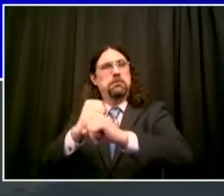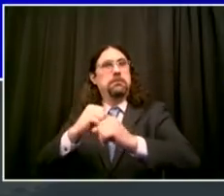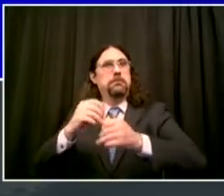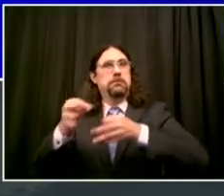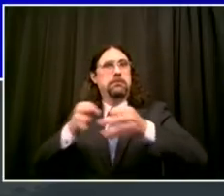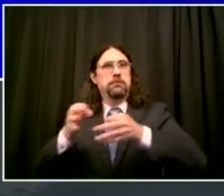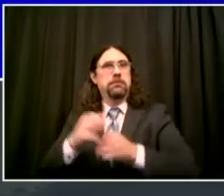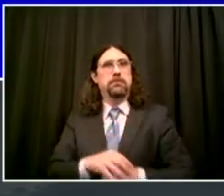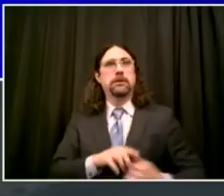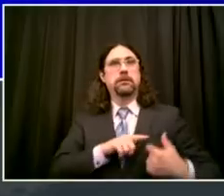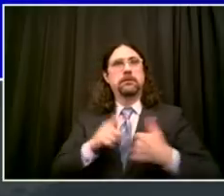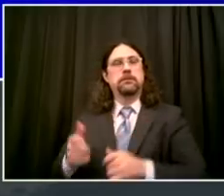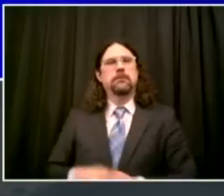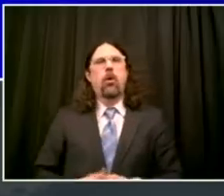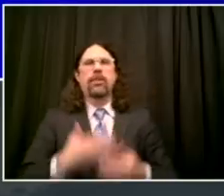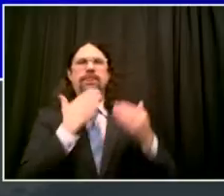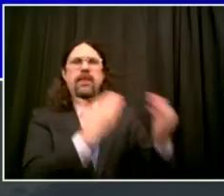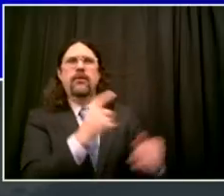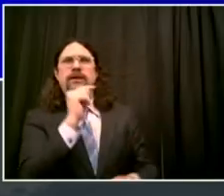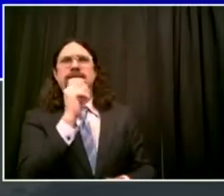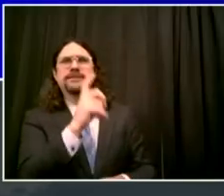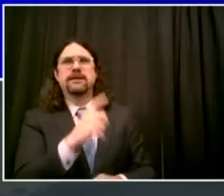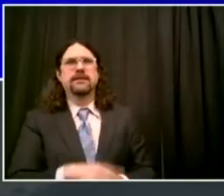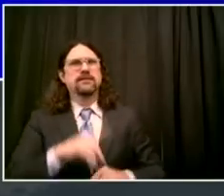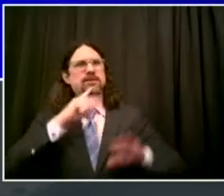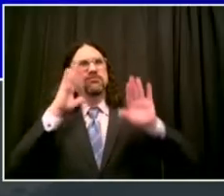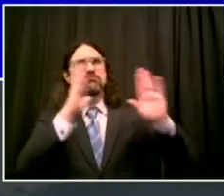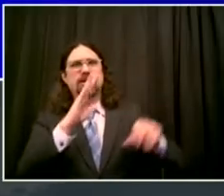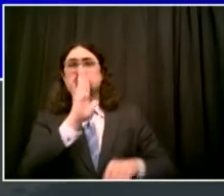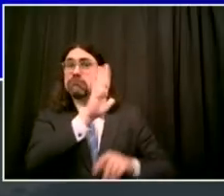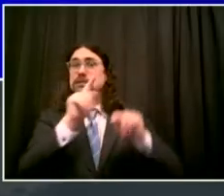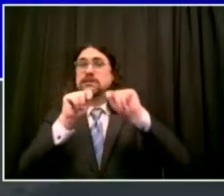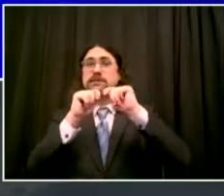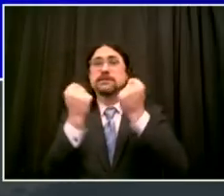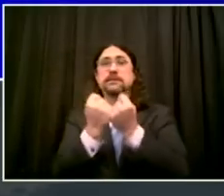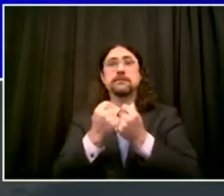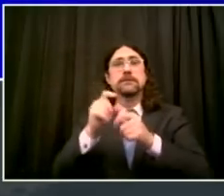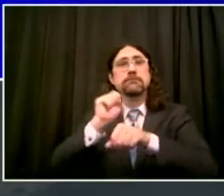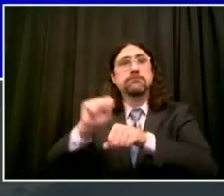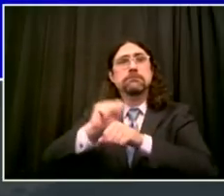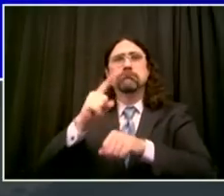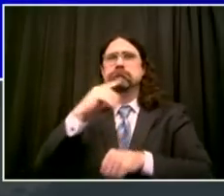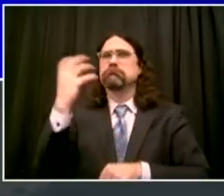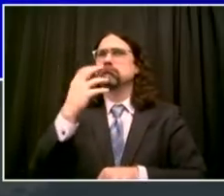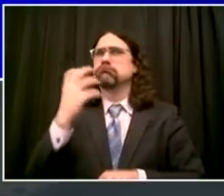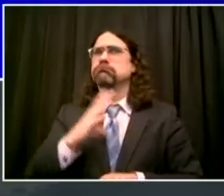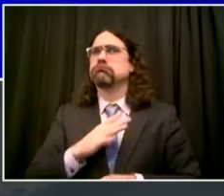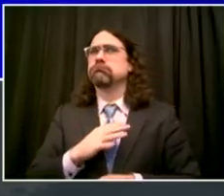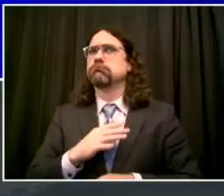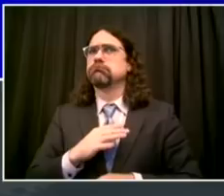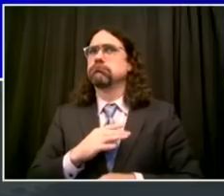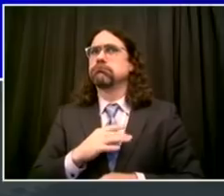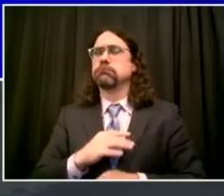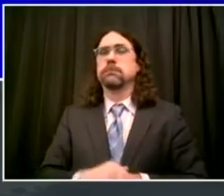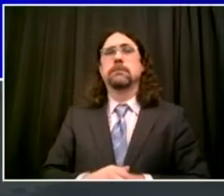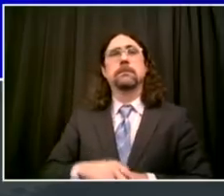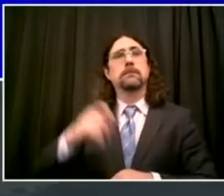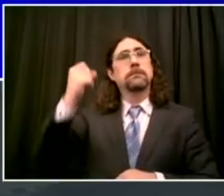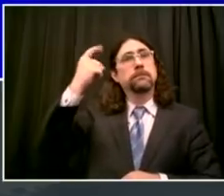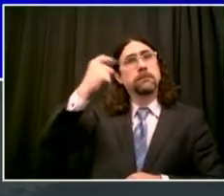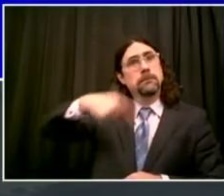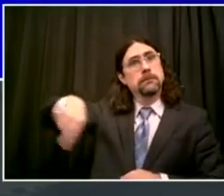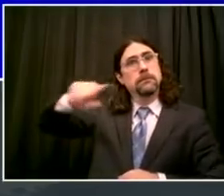Thank you to you and your whole team for this amazing effort. And everyone, look, this has been put together with lightning speed, literally in a matter of weeks. So this